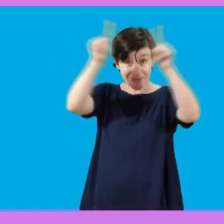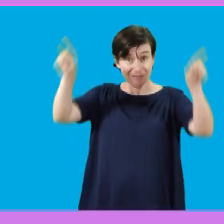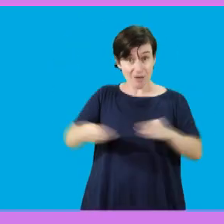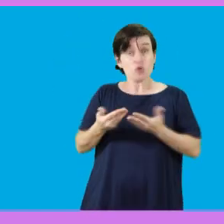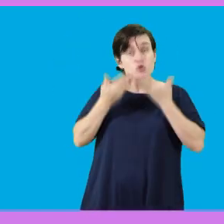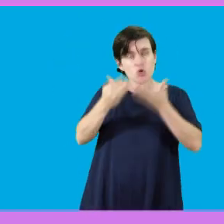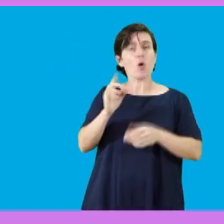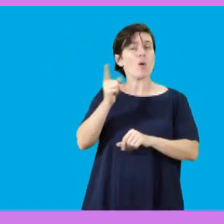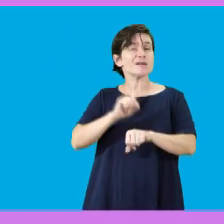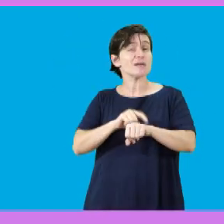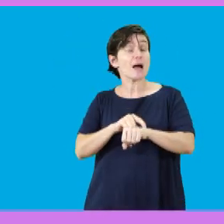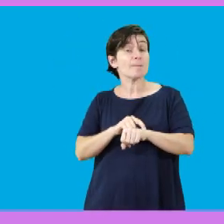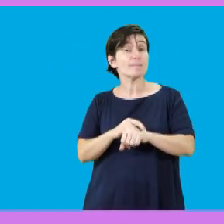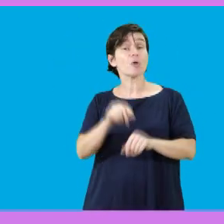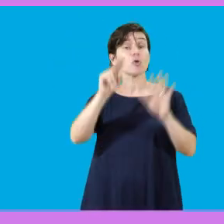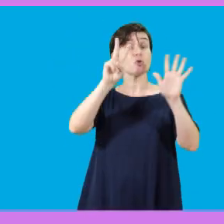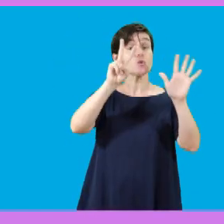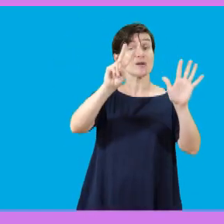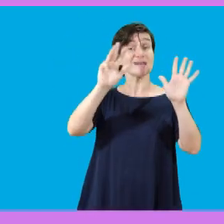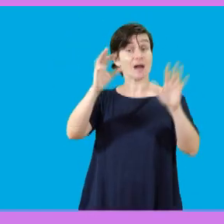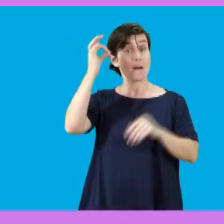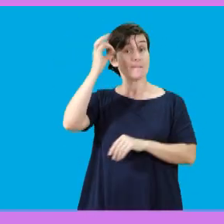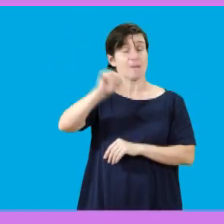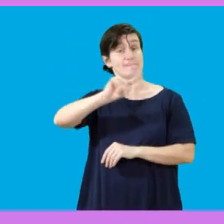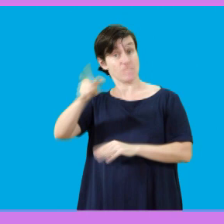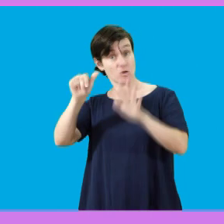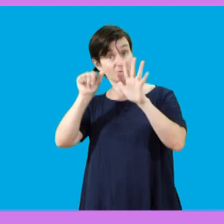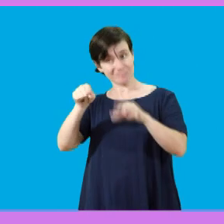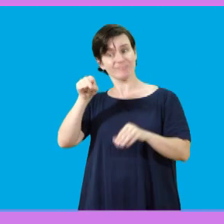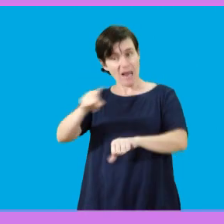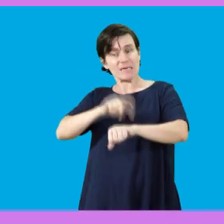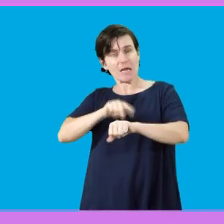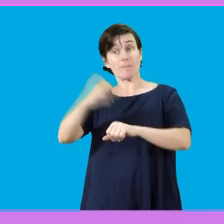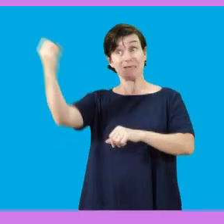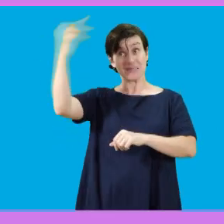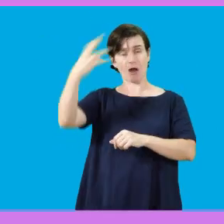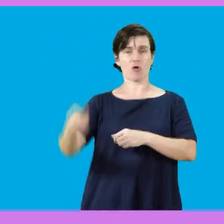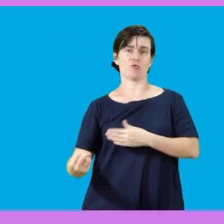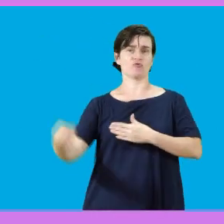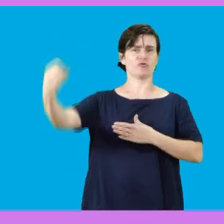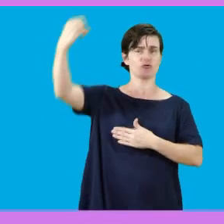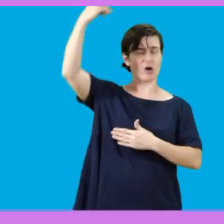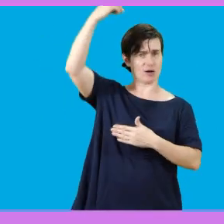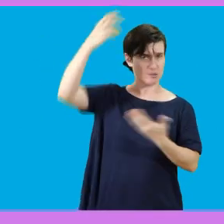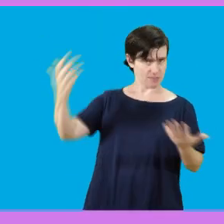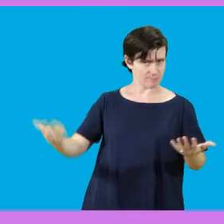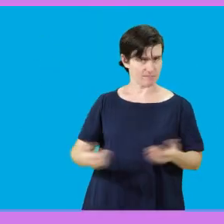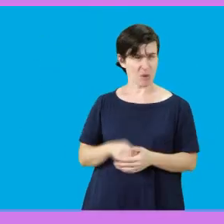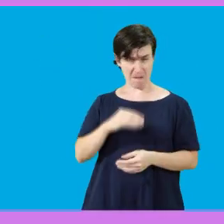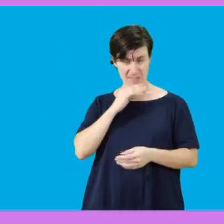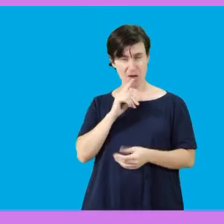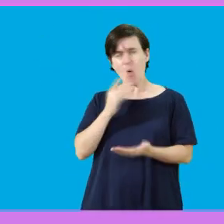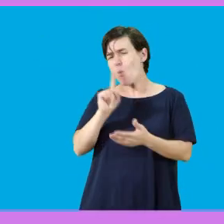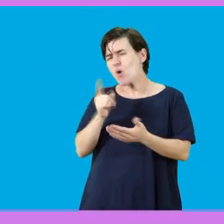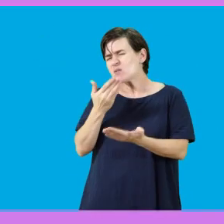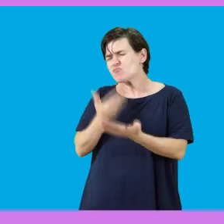given the times where the sun rises. The sun rises at 29 minutes past 6. So just a minute before 6:30, that is when